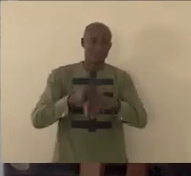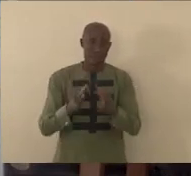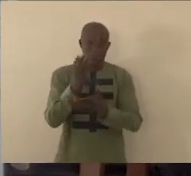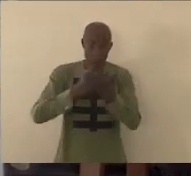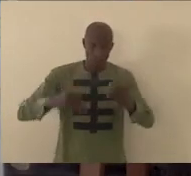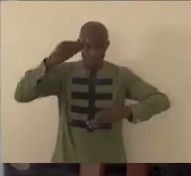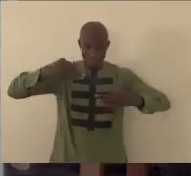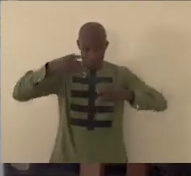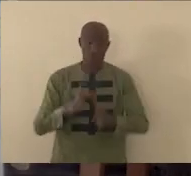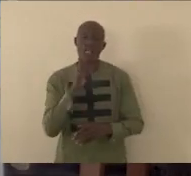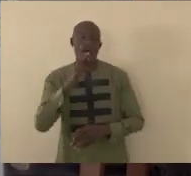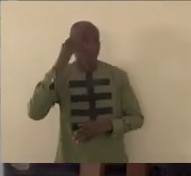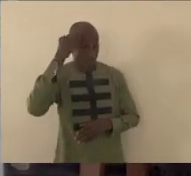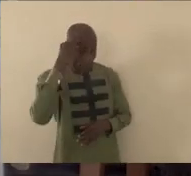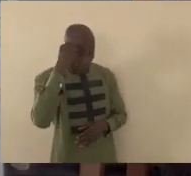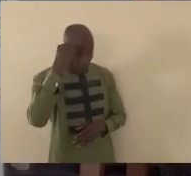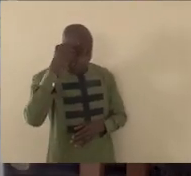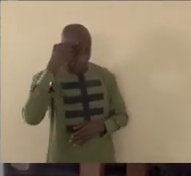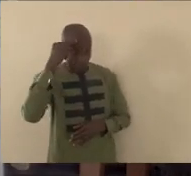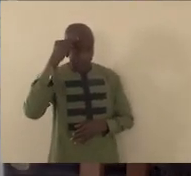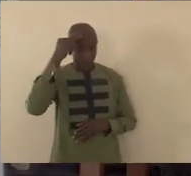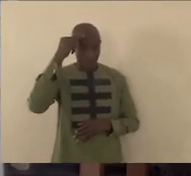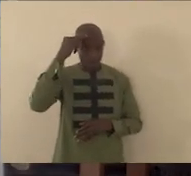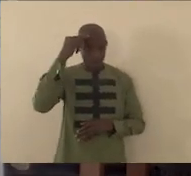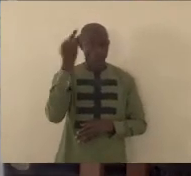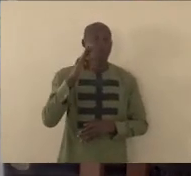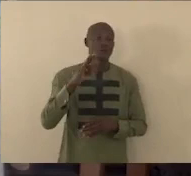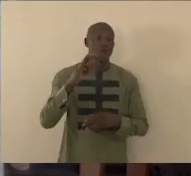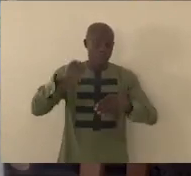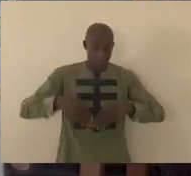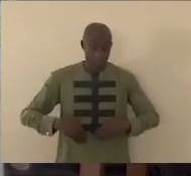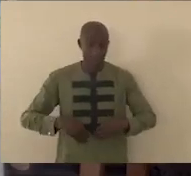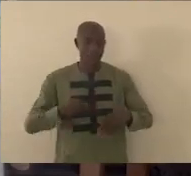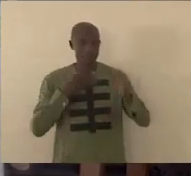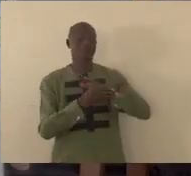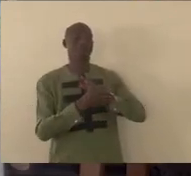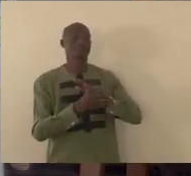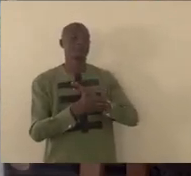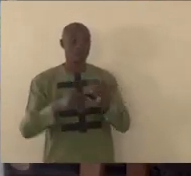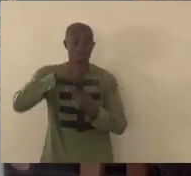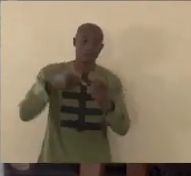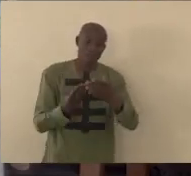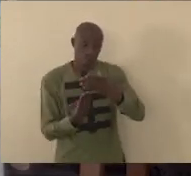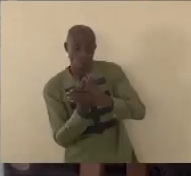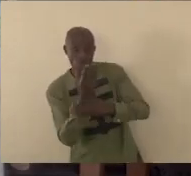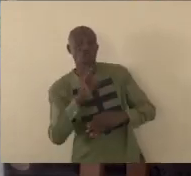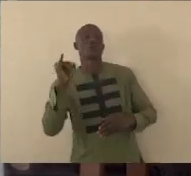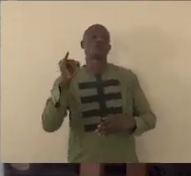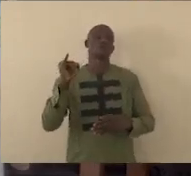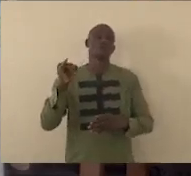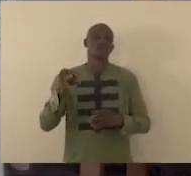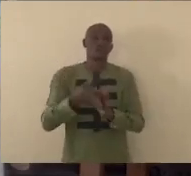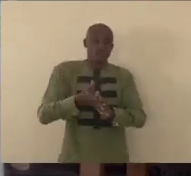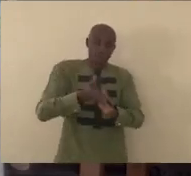suspected of yielding their moral authority to political influence. When there is the growing impression that